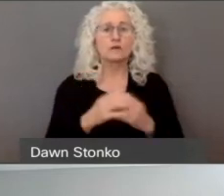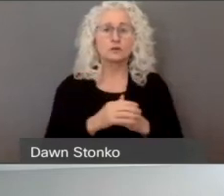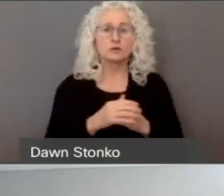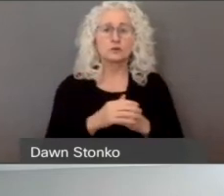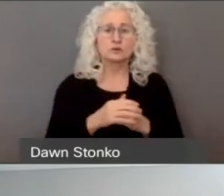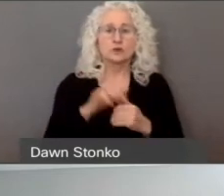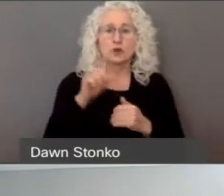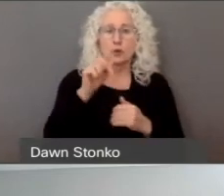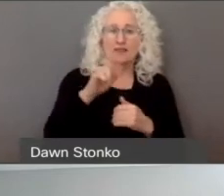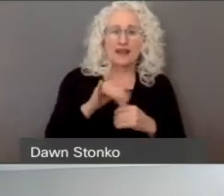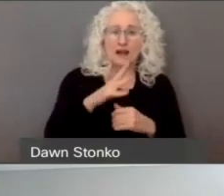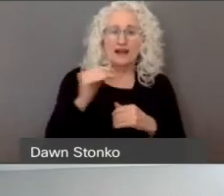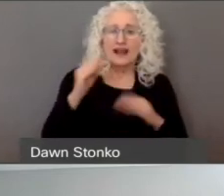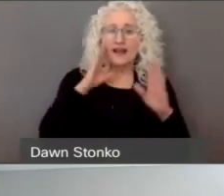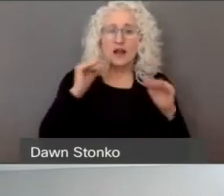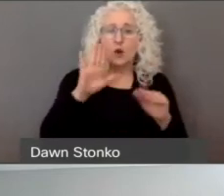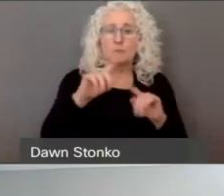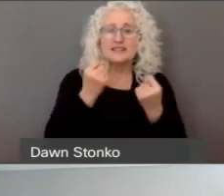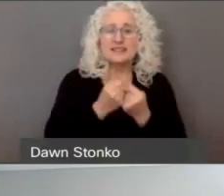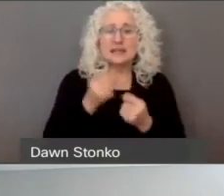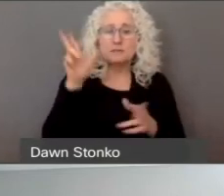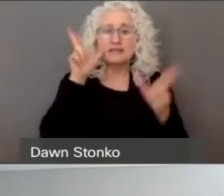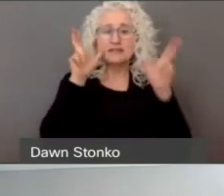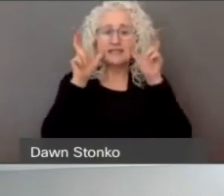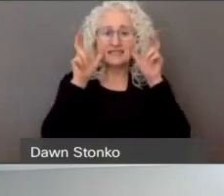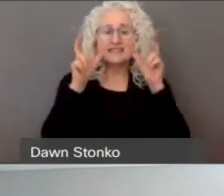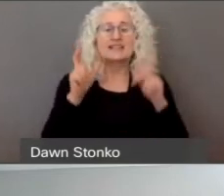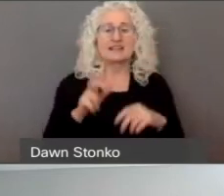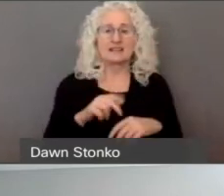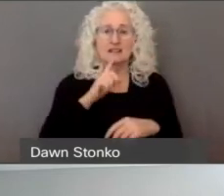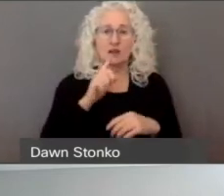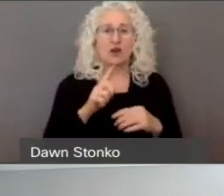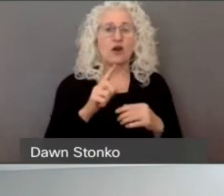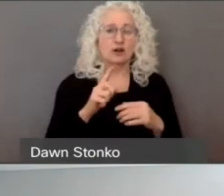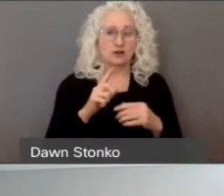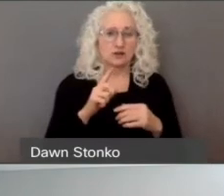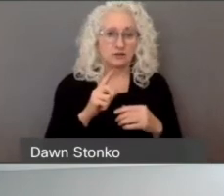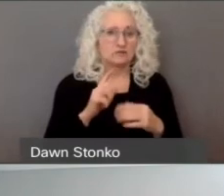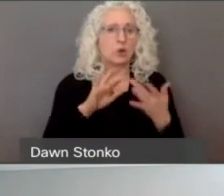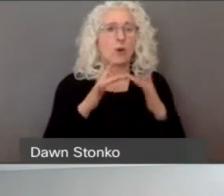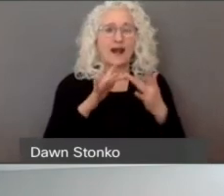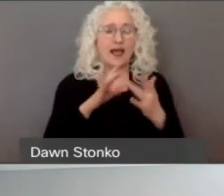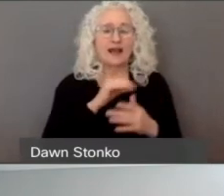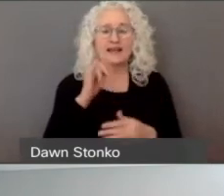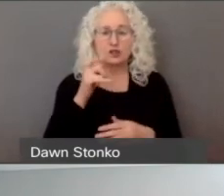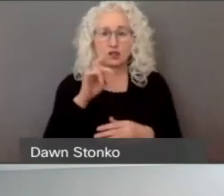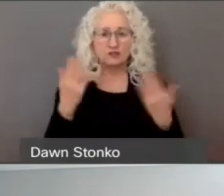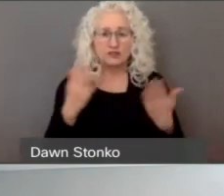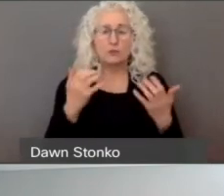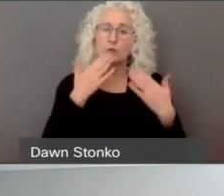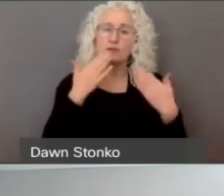Larry, and I hope his team is listening in, are on the line, and Jennifer's here, just want to thank them and their team.